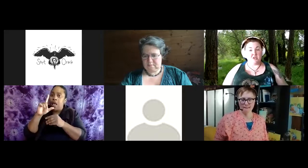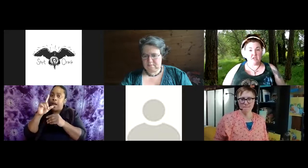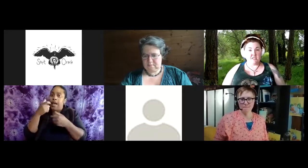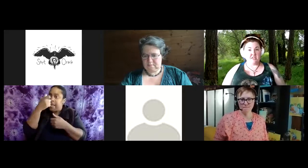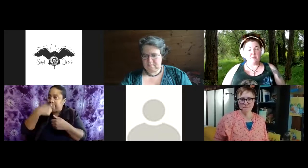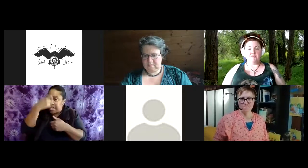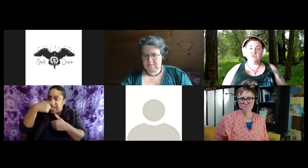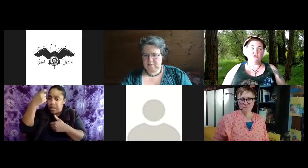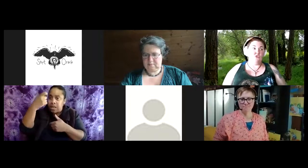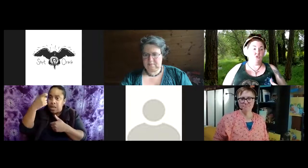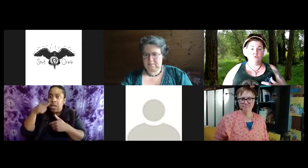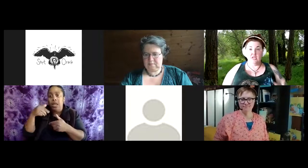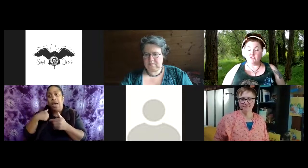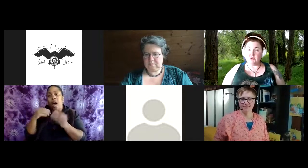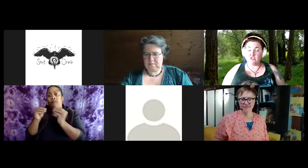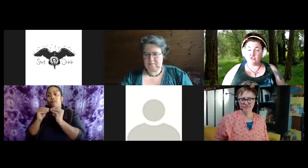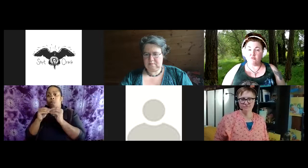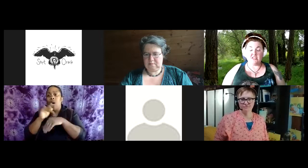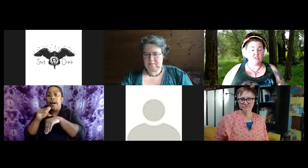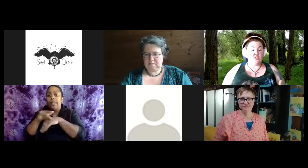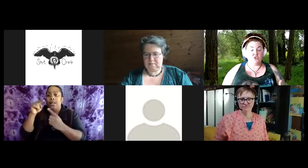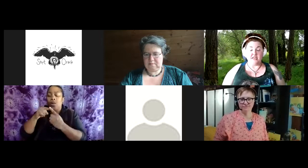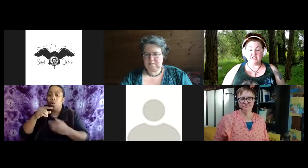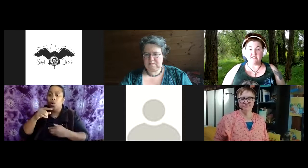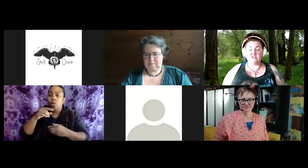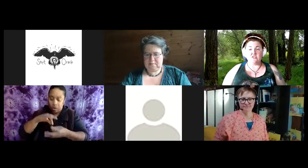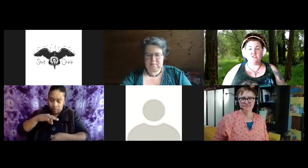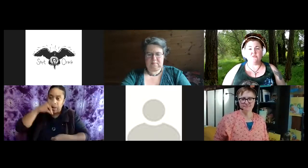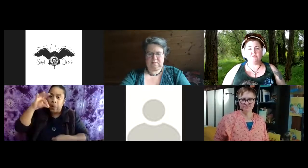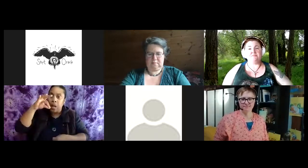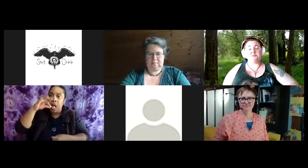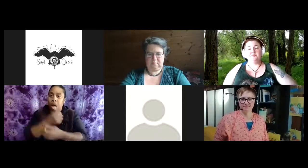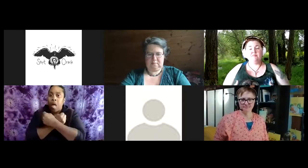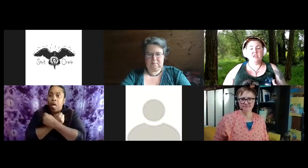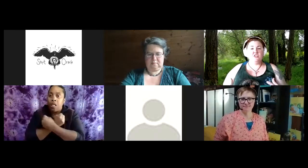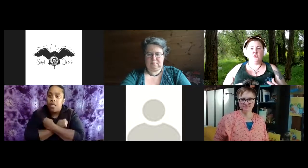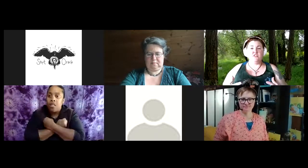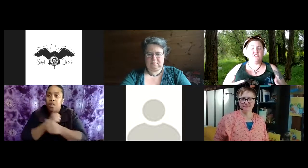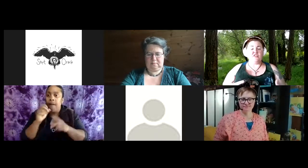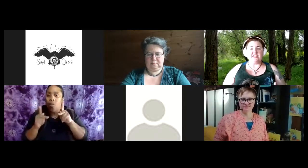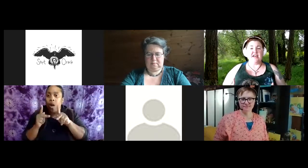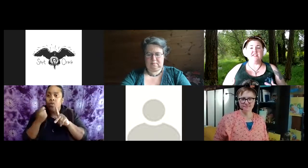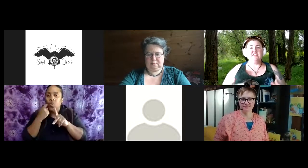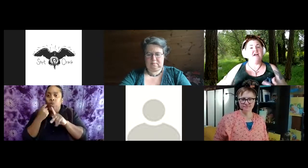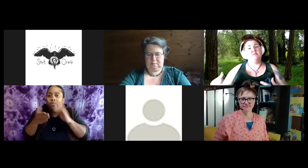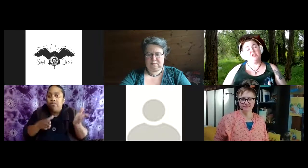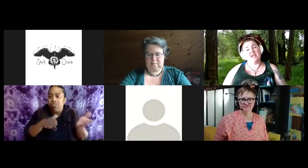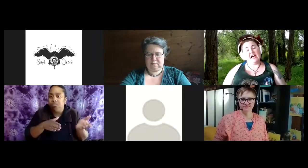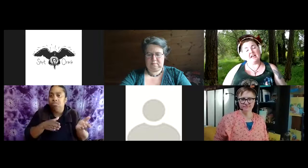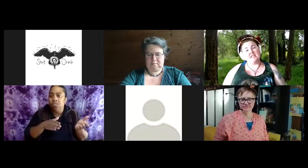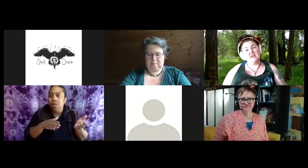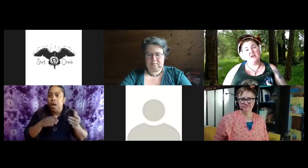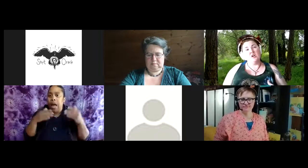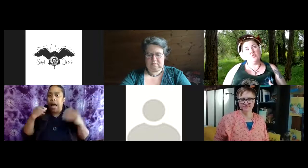to spirit, to loved ones who have passed on, to ancestors. And so this is a fantastic time